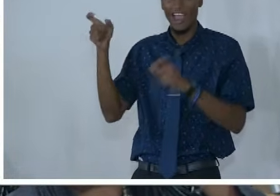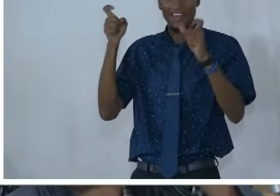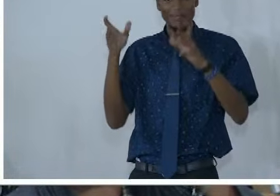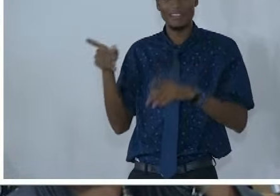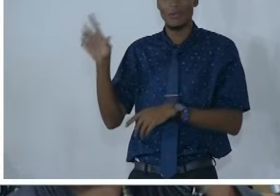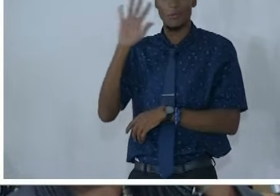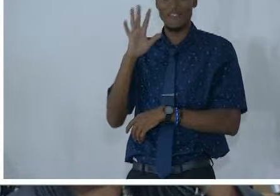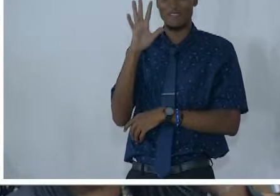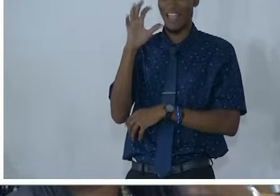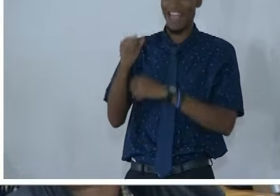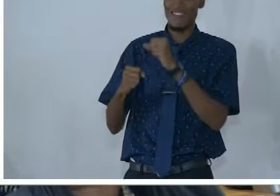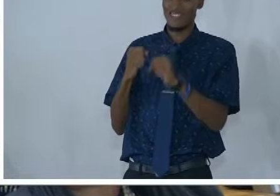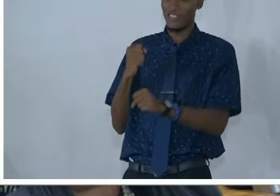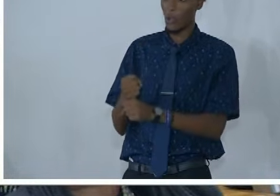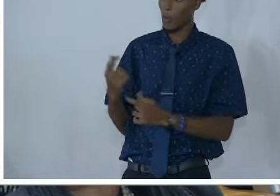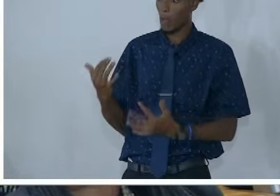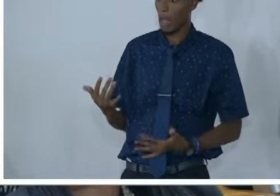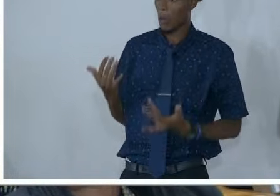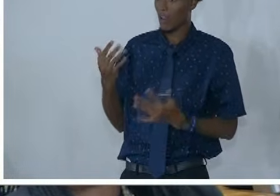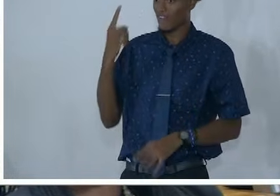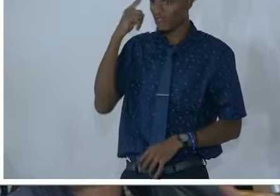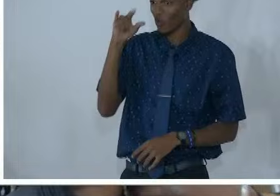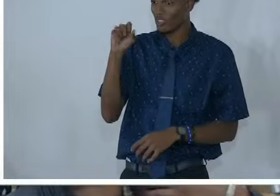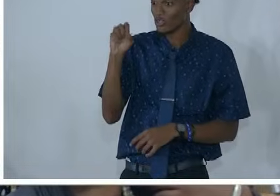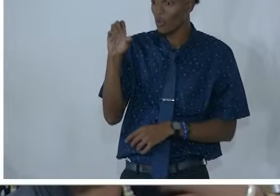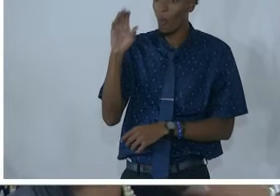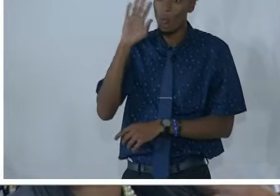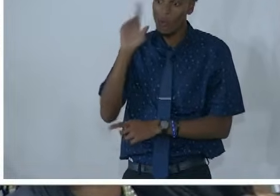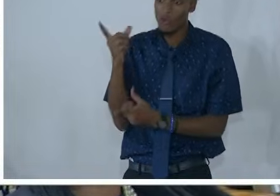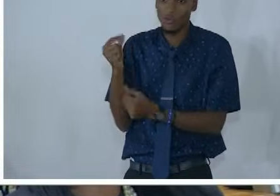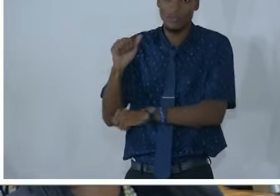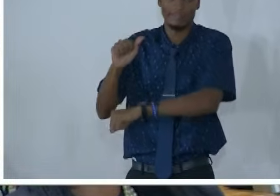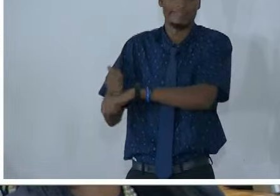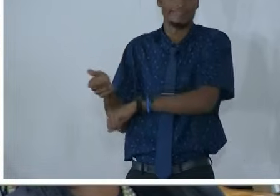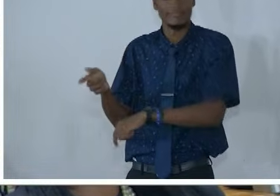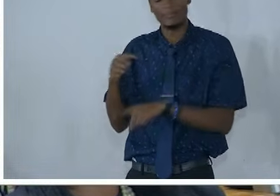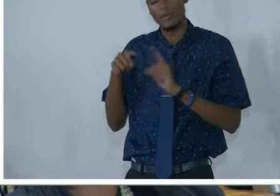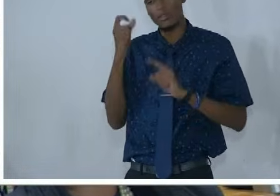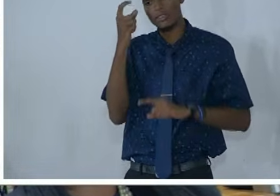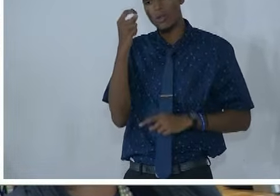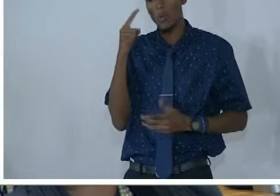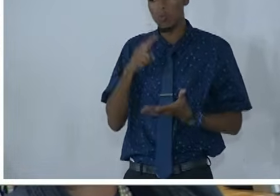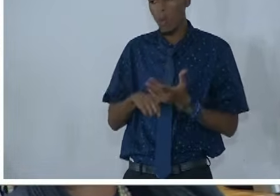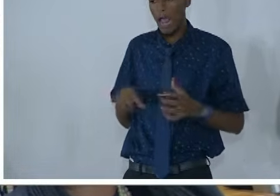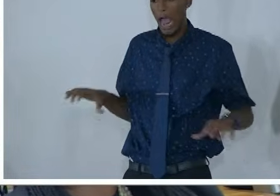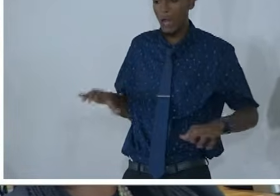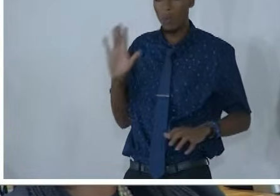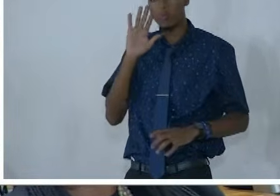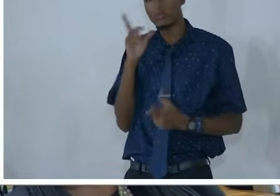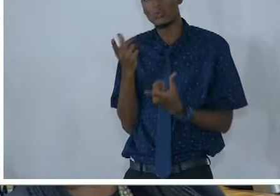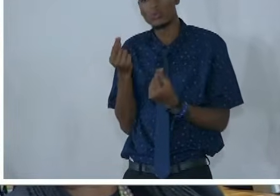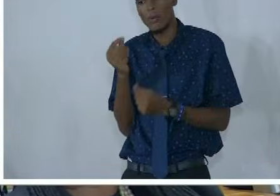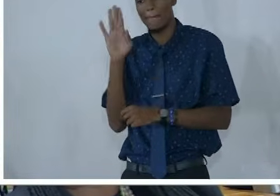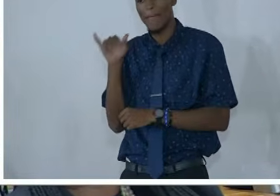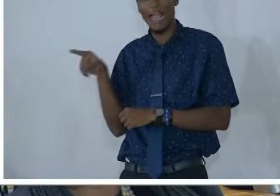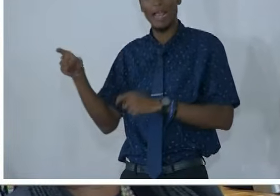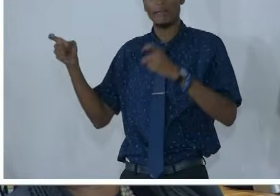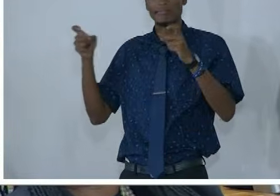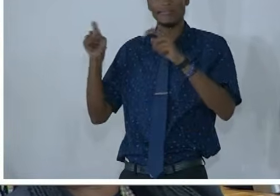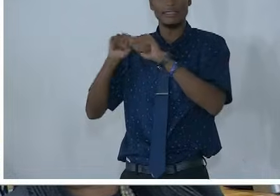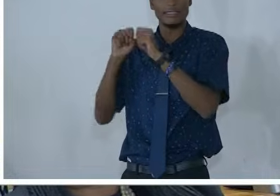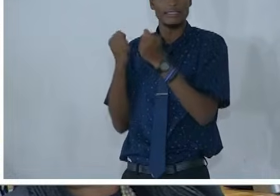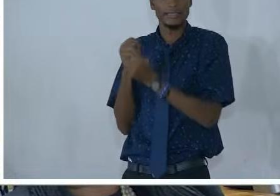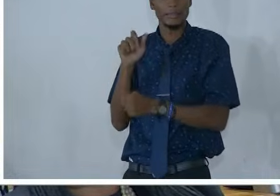years to really hold JISTV to book on this one. But what action will be taken by the administration